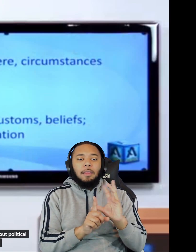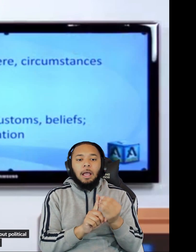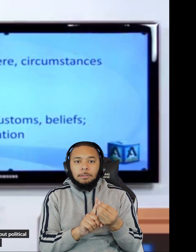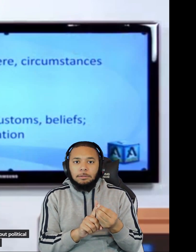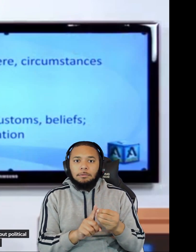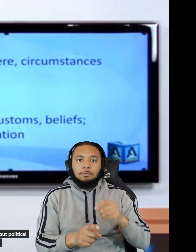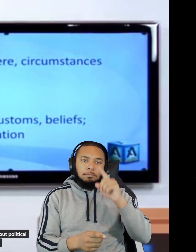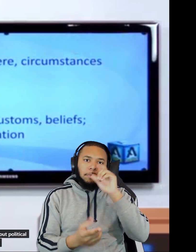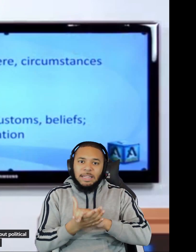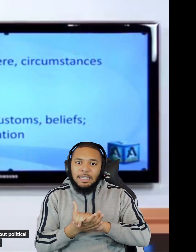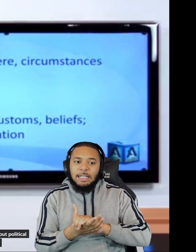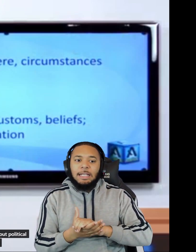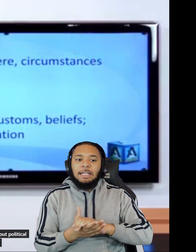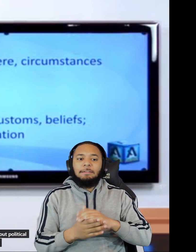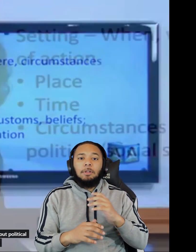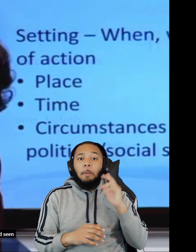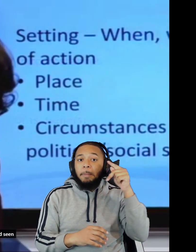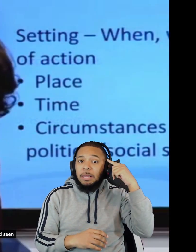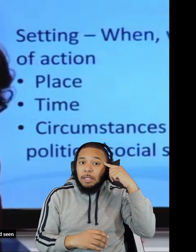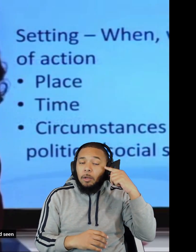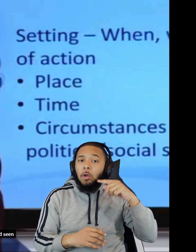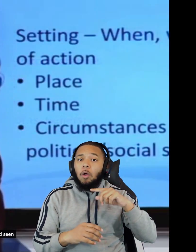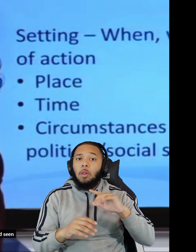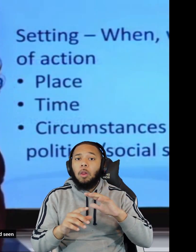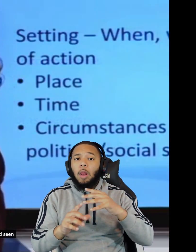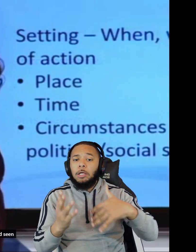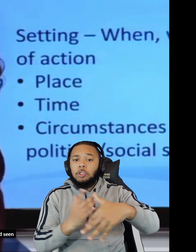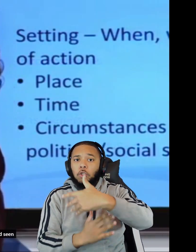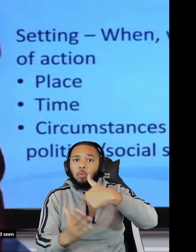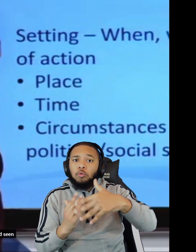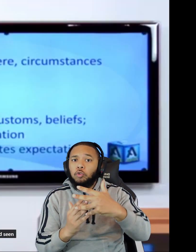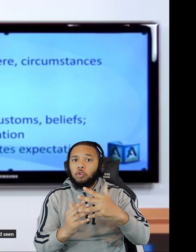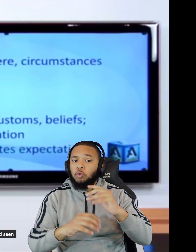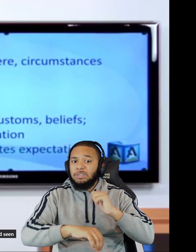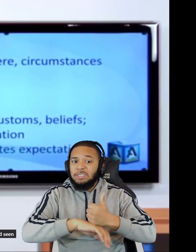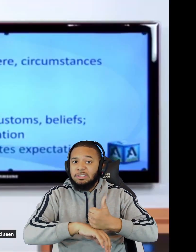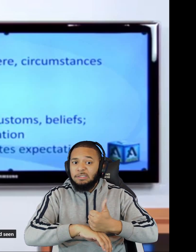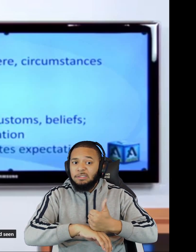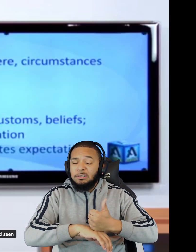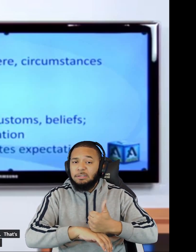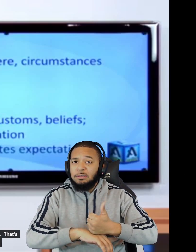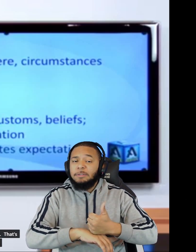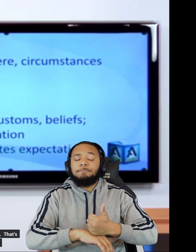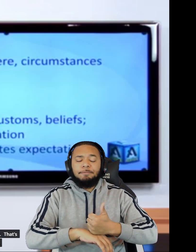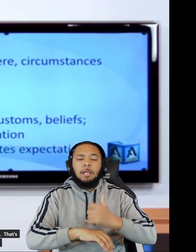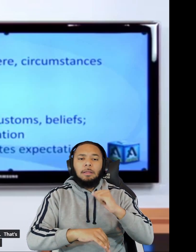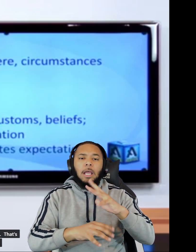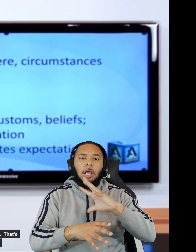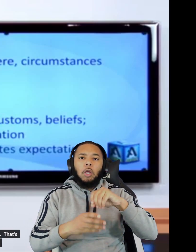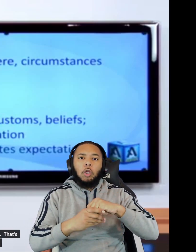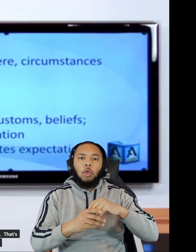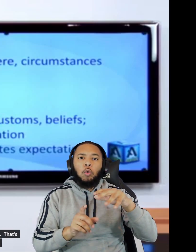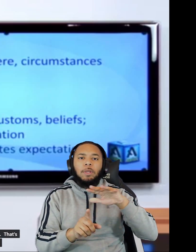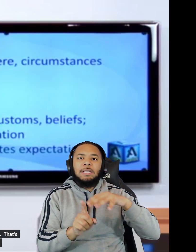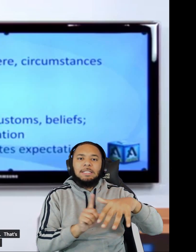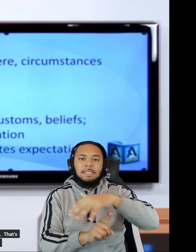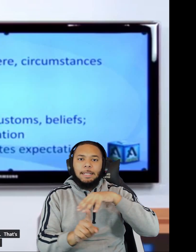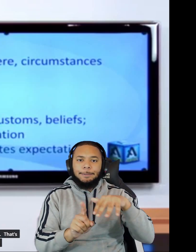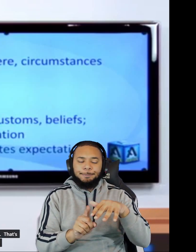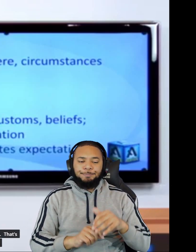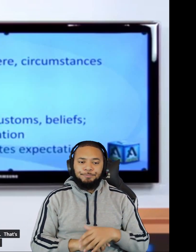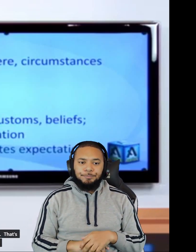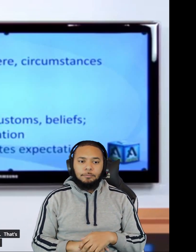about political and social situations? That's all part of the setting. But here's the